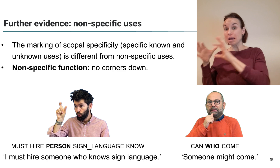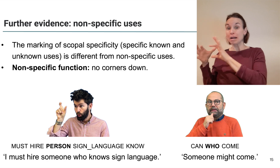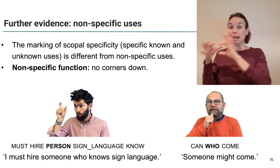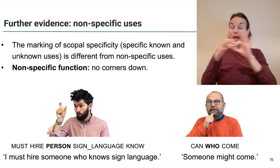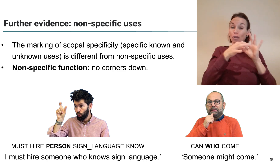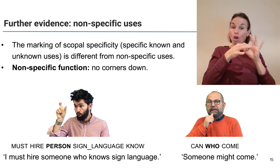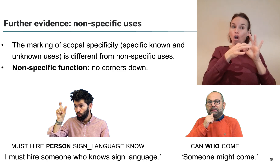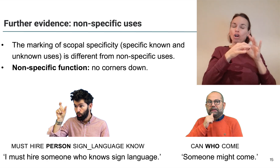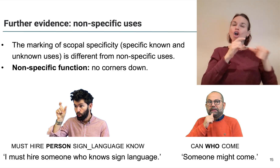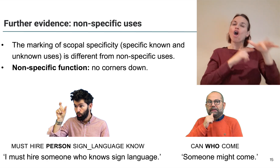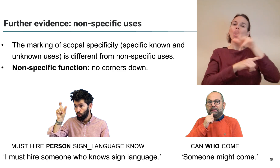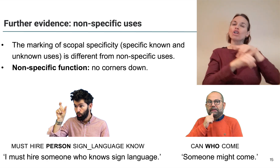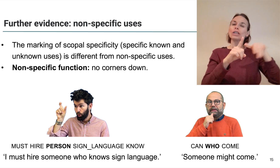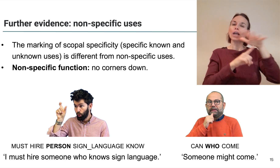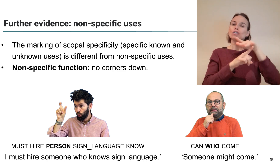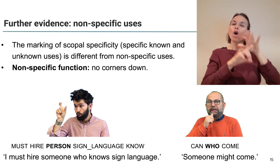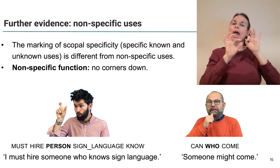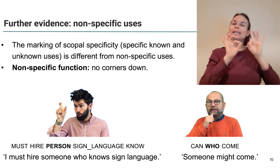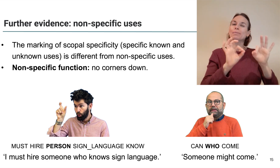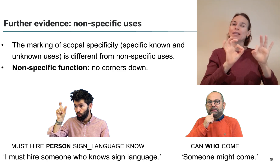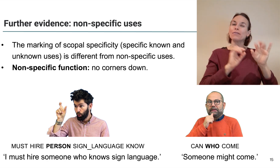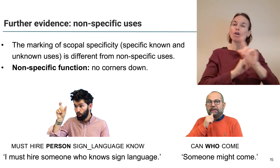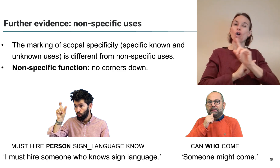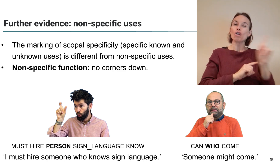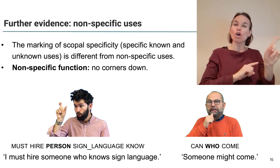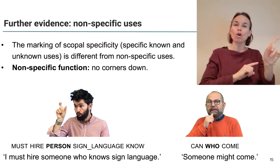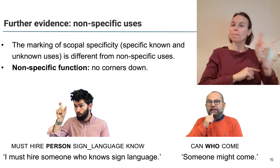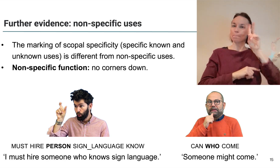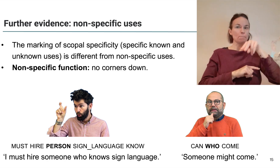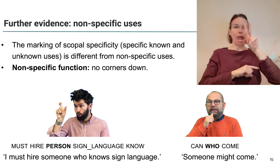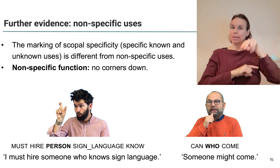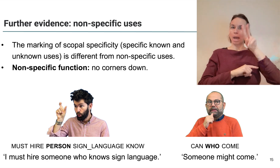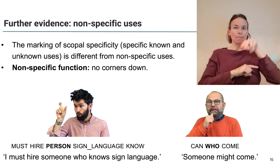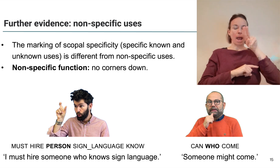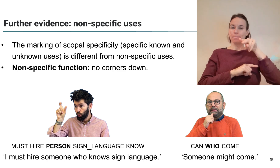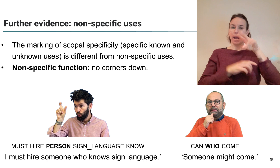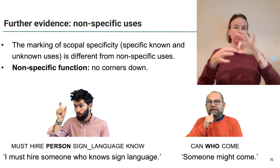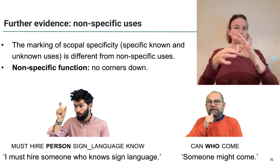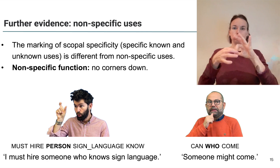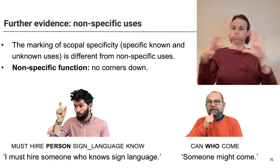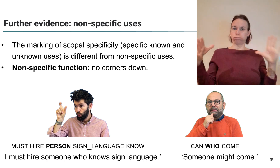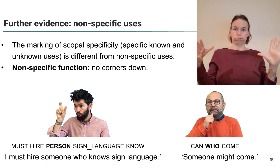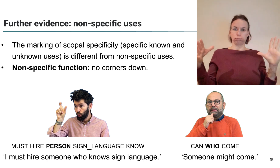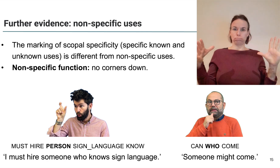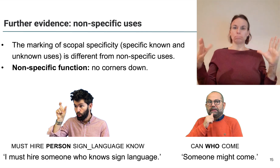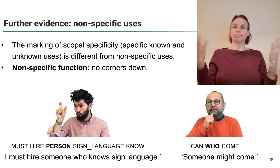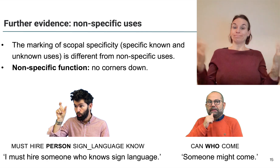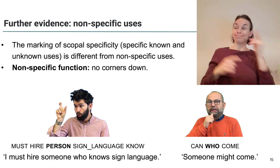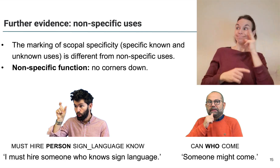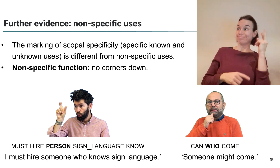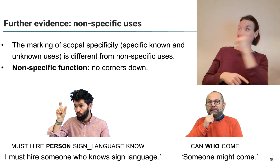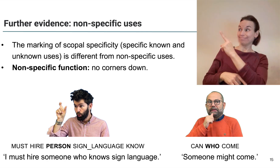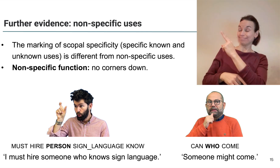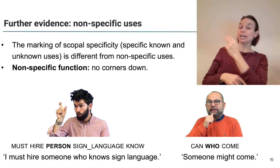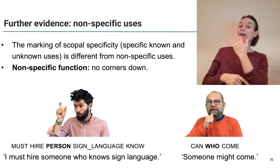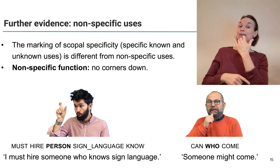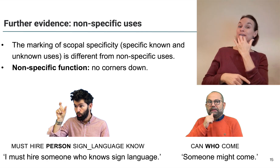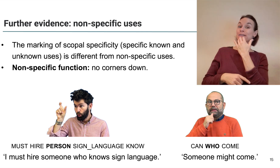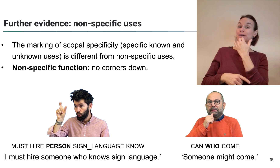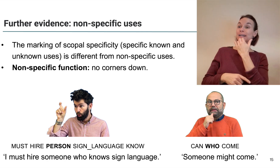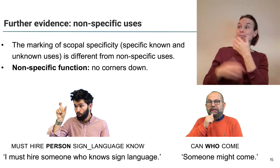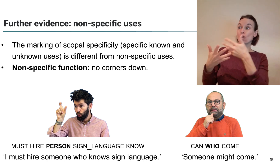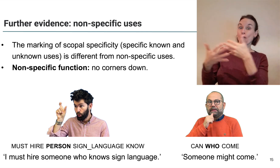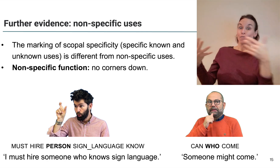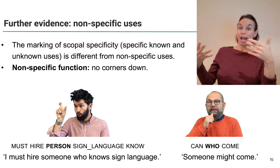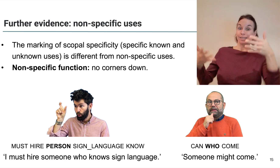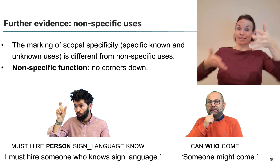the slide, we have a couple of sentences in which the indefinite is non-specific.